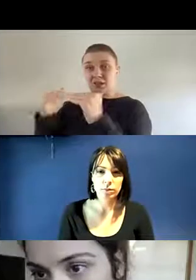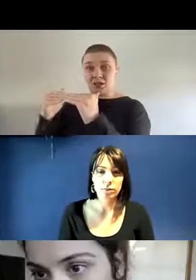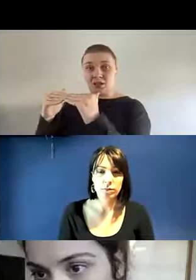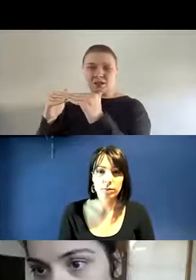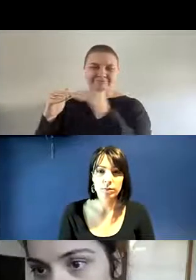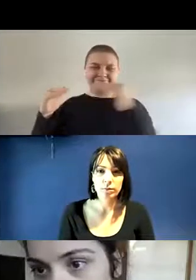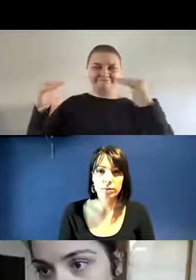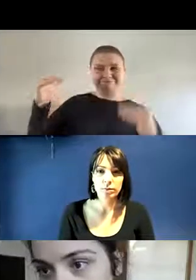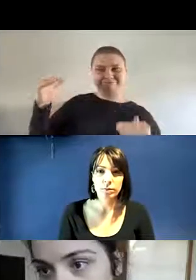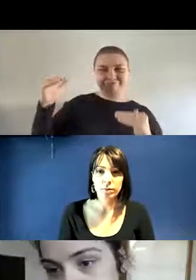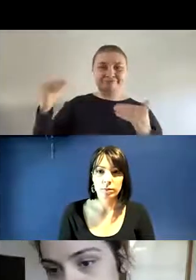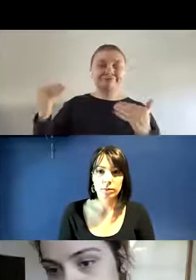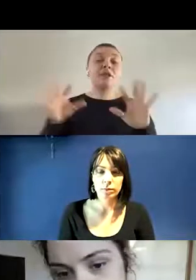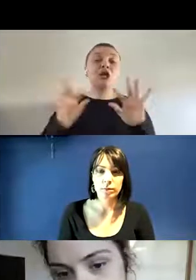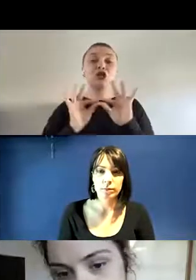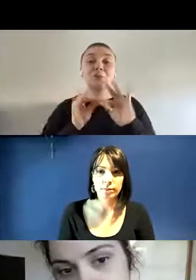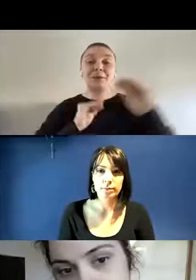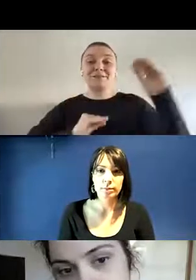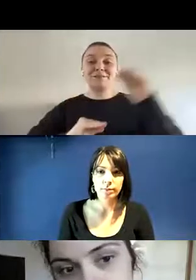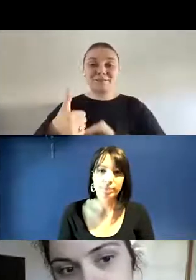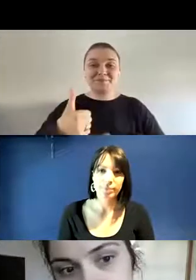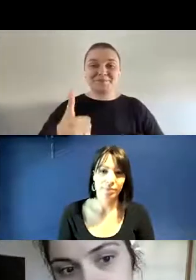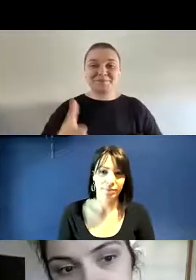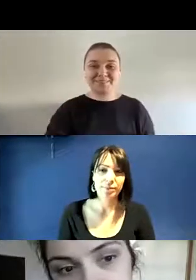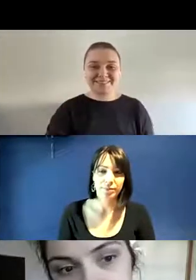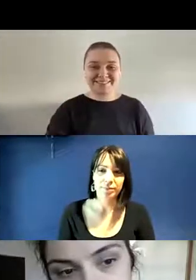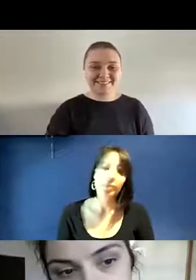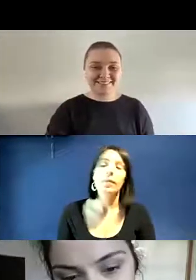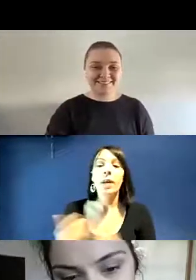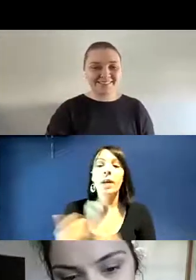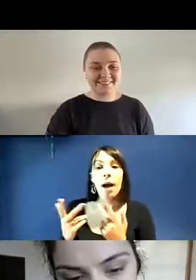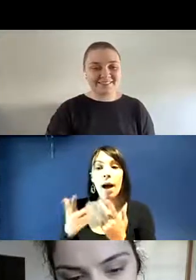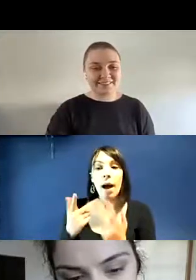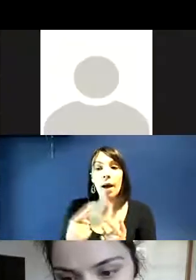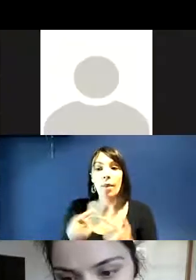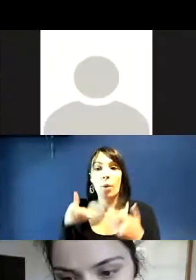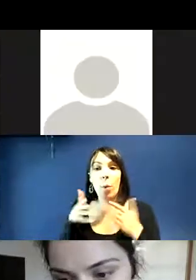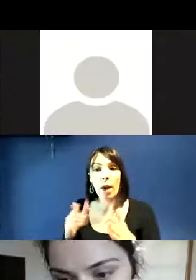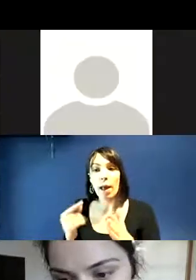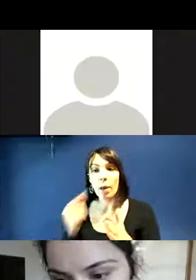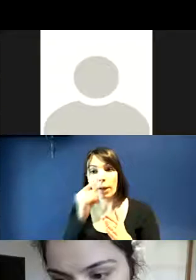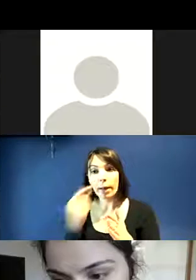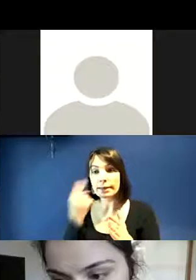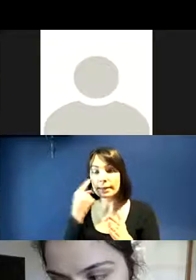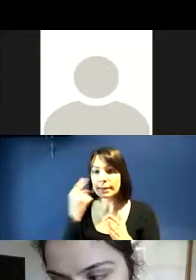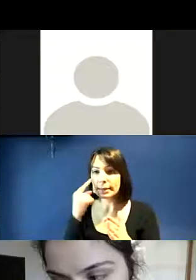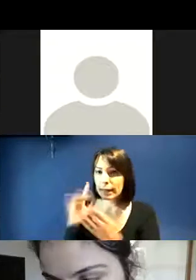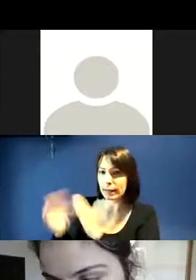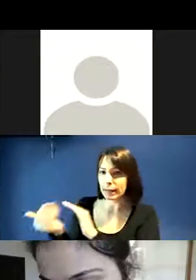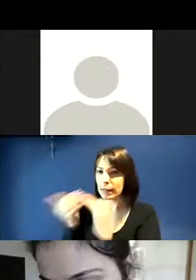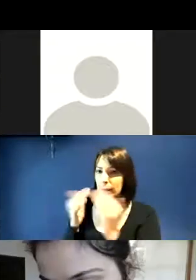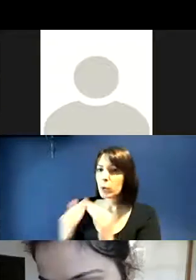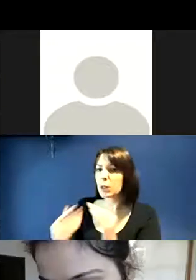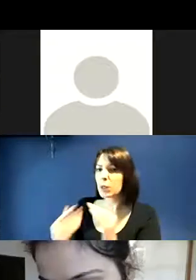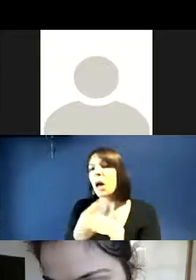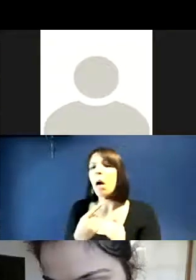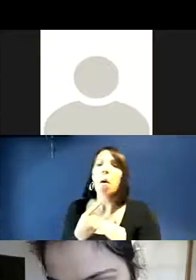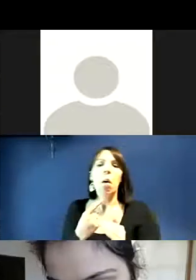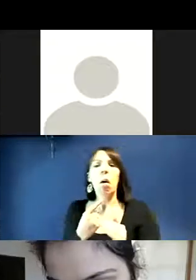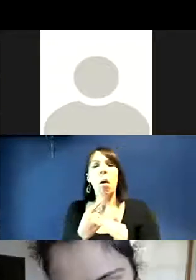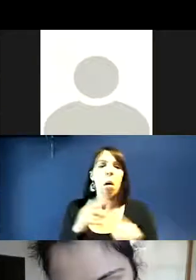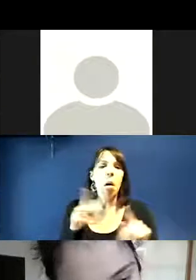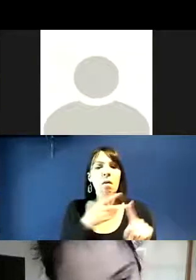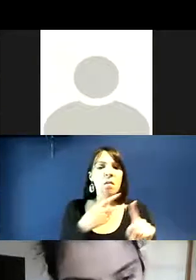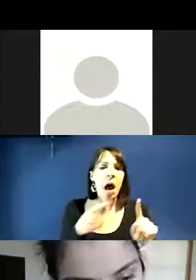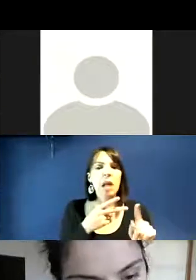Another way that we see condoning of violence very active in the community, I think you may have all sort of